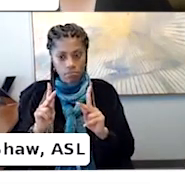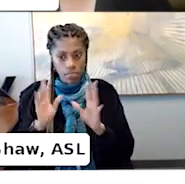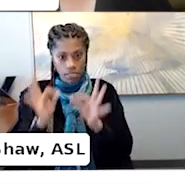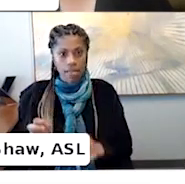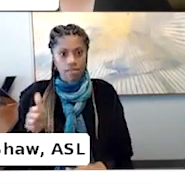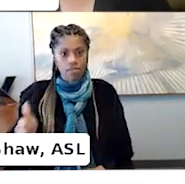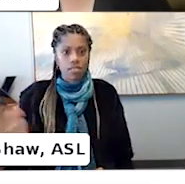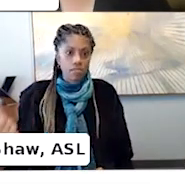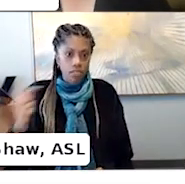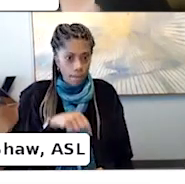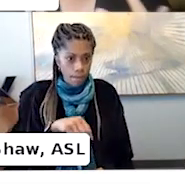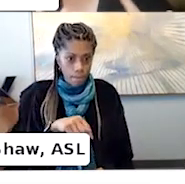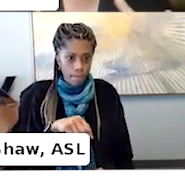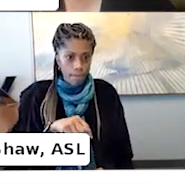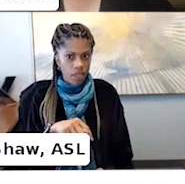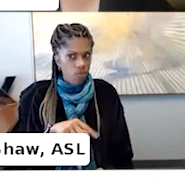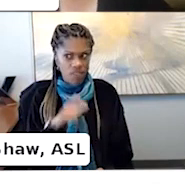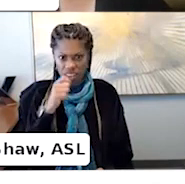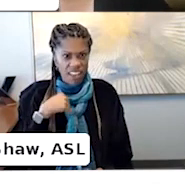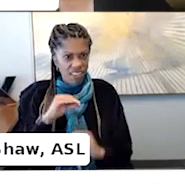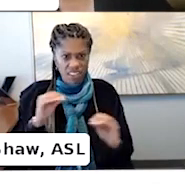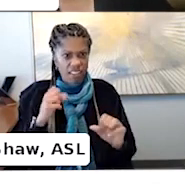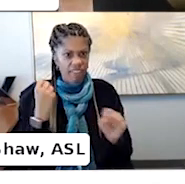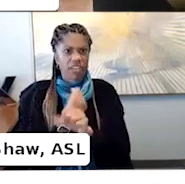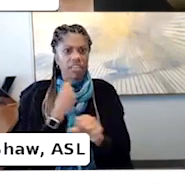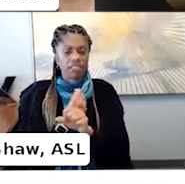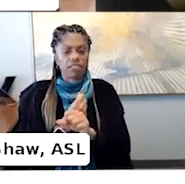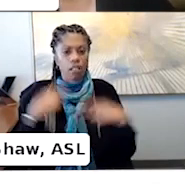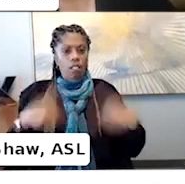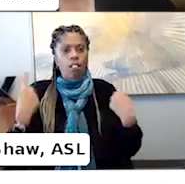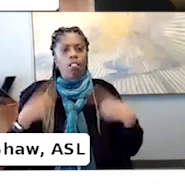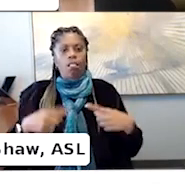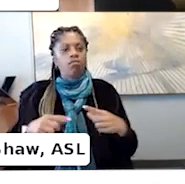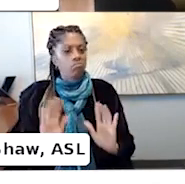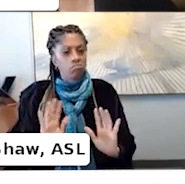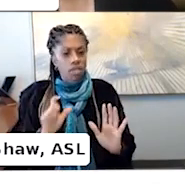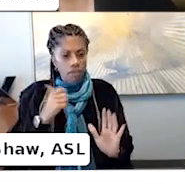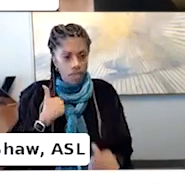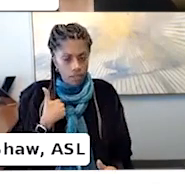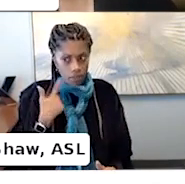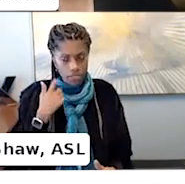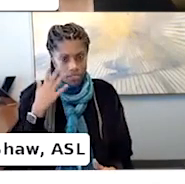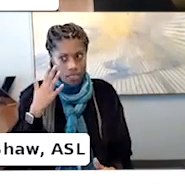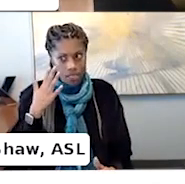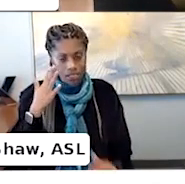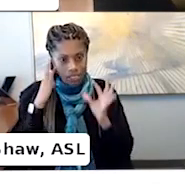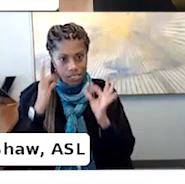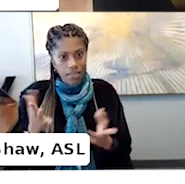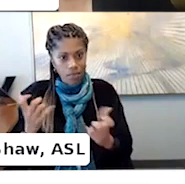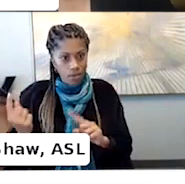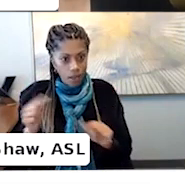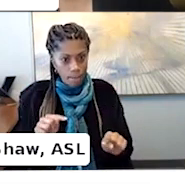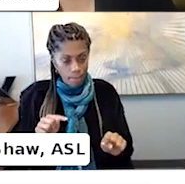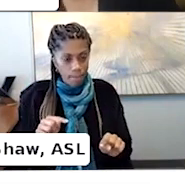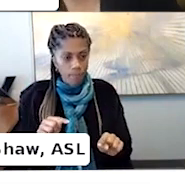Largely, we haven't had any fights going on in our recording booths, et cetera. And in terms